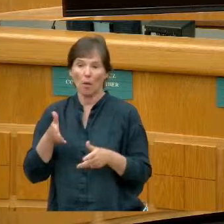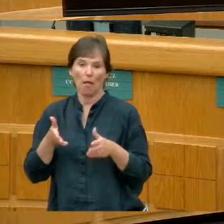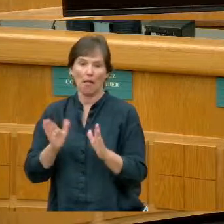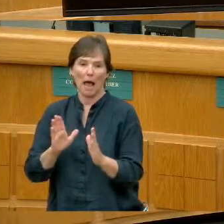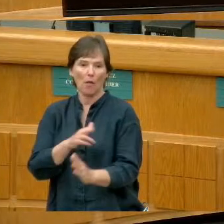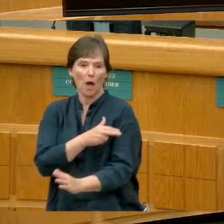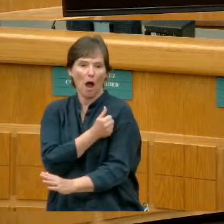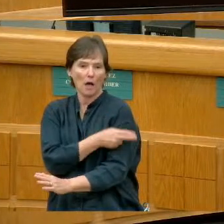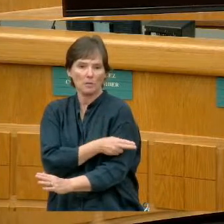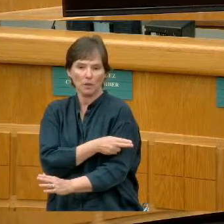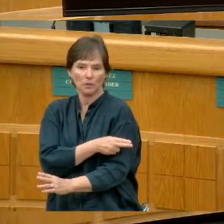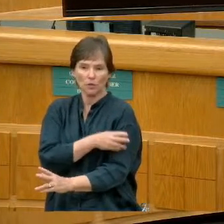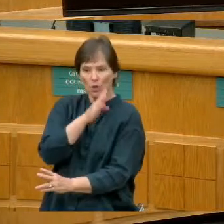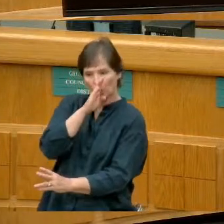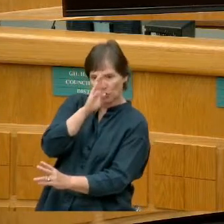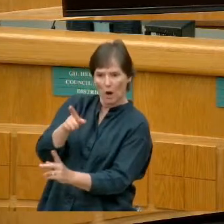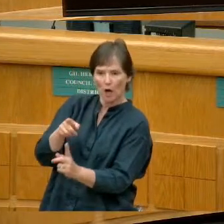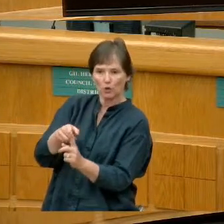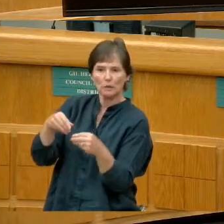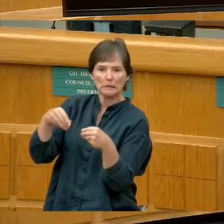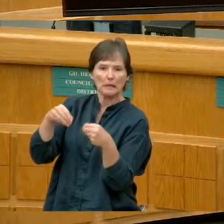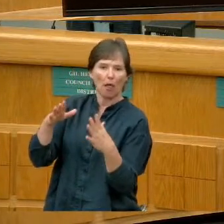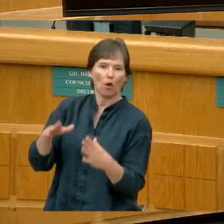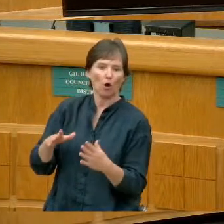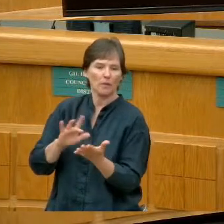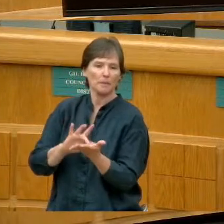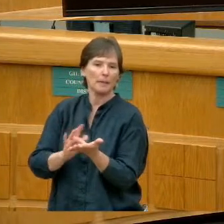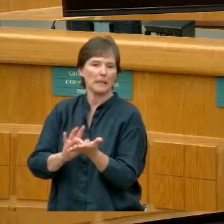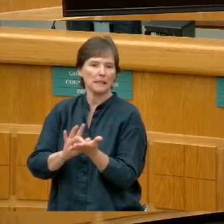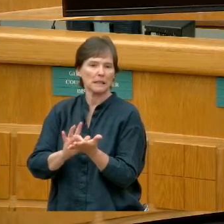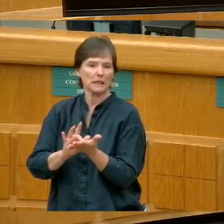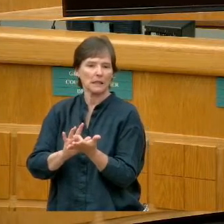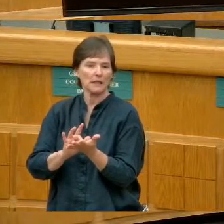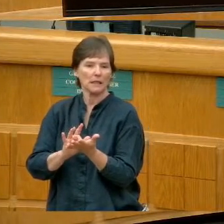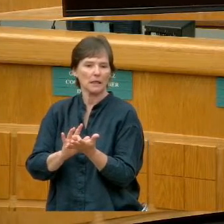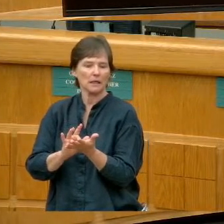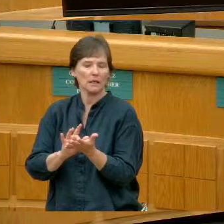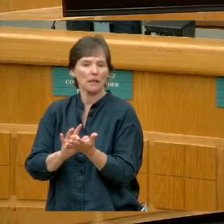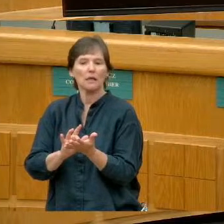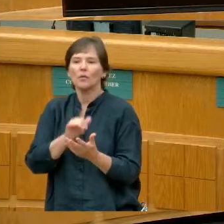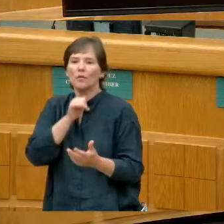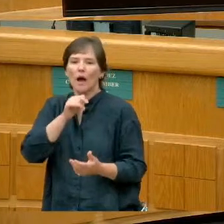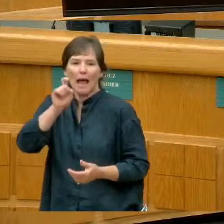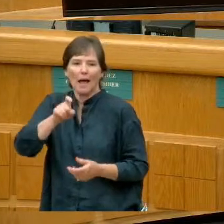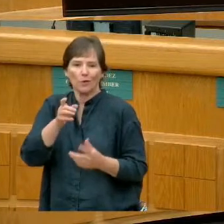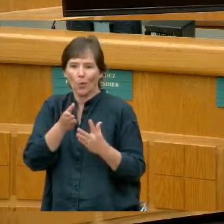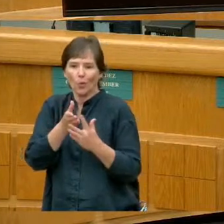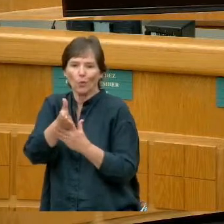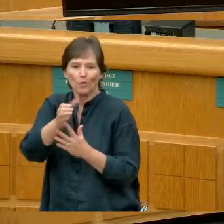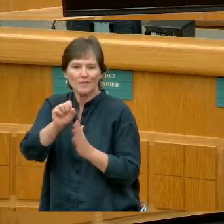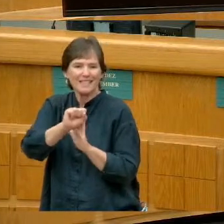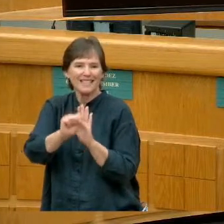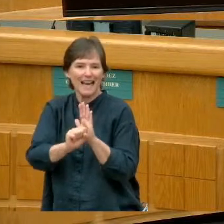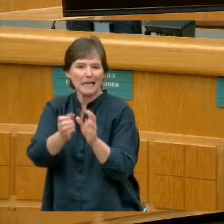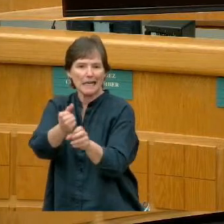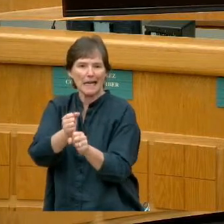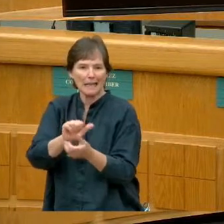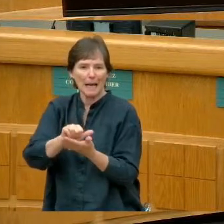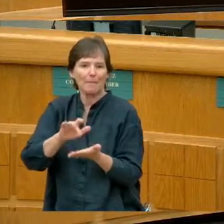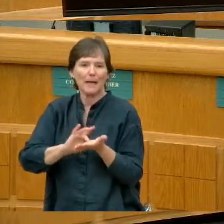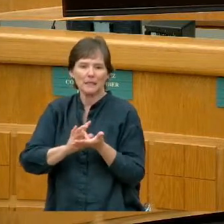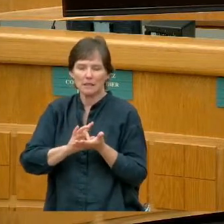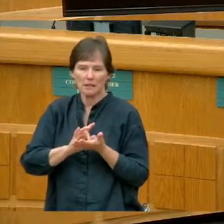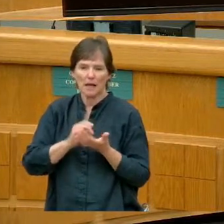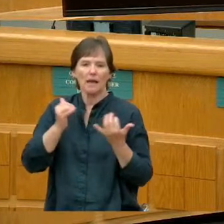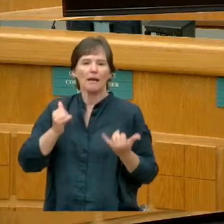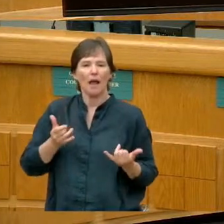pursue directly with the vendors. So we're no longer going to be going straight to the state. They want the hospitals to go straight